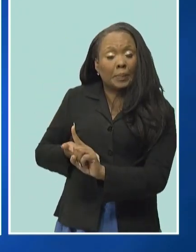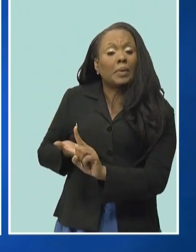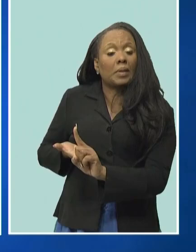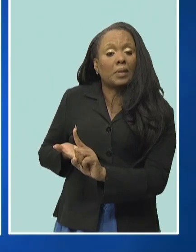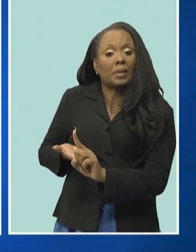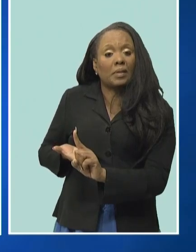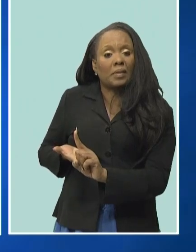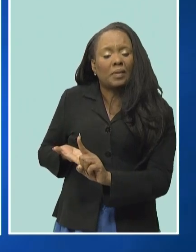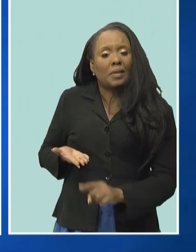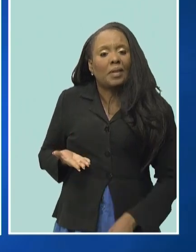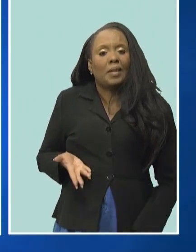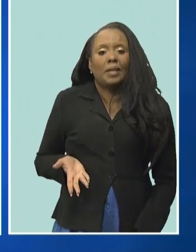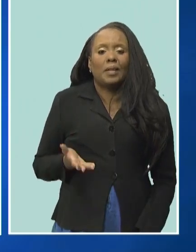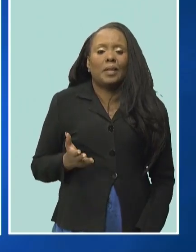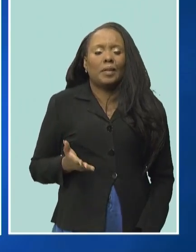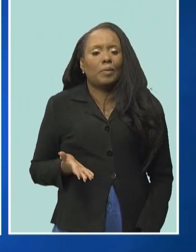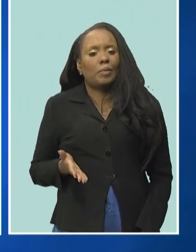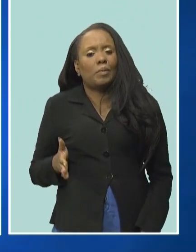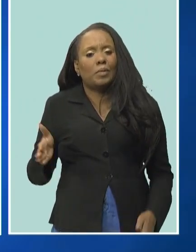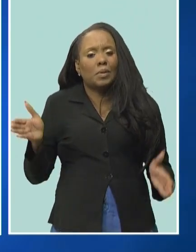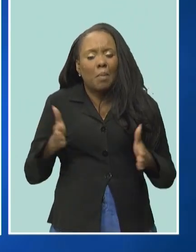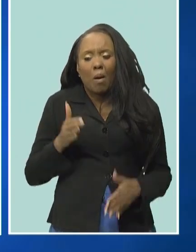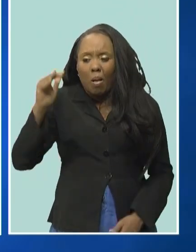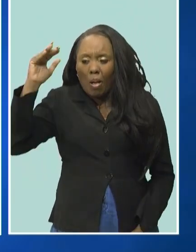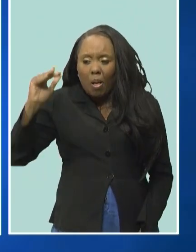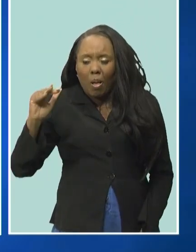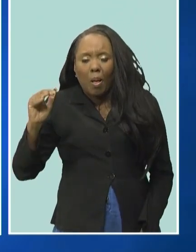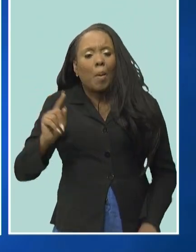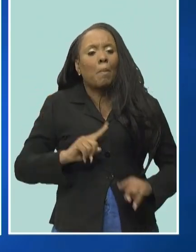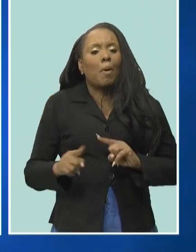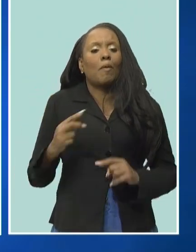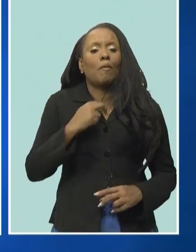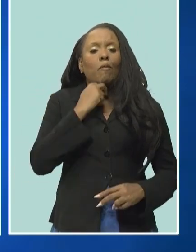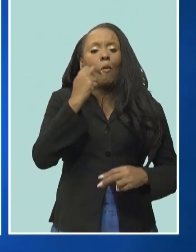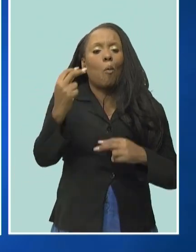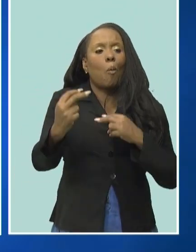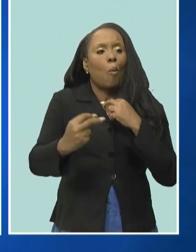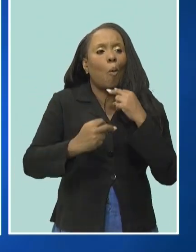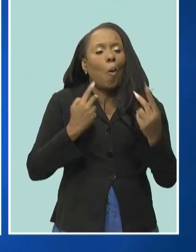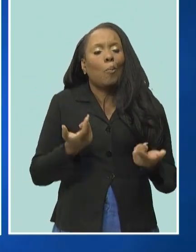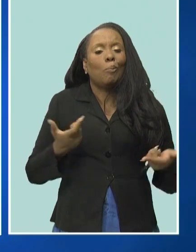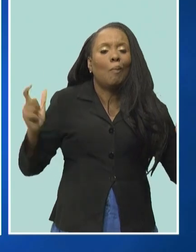small in stature, big in voice and laughter.